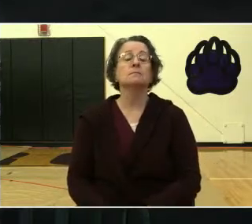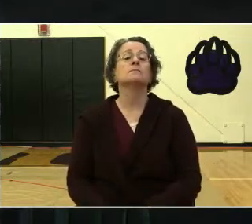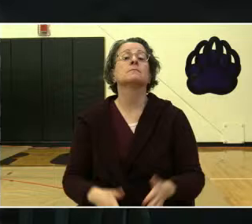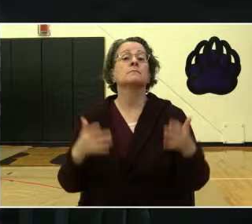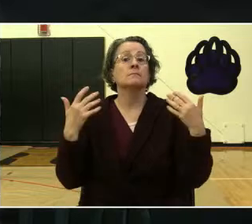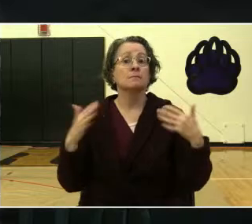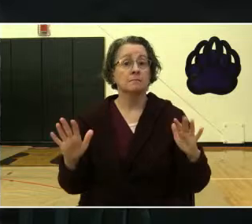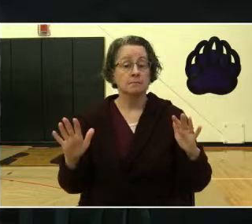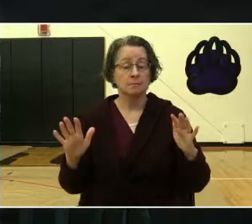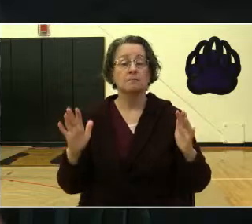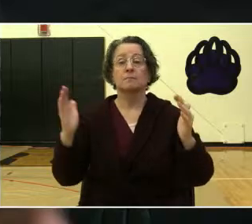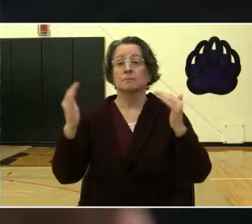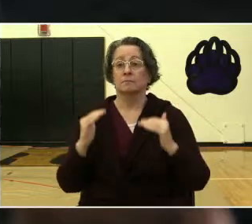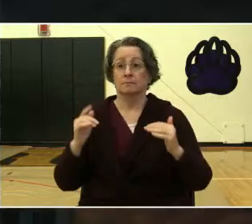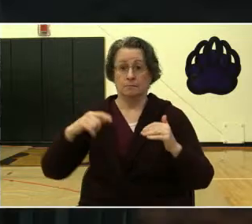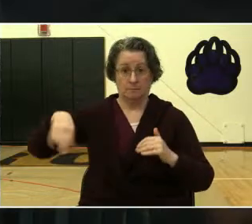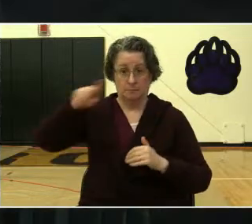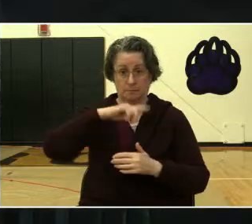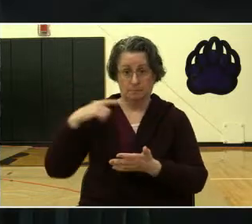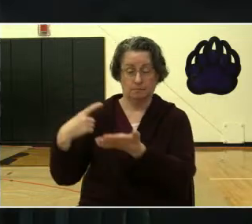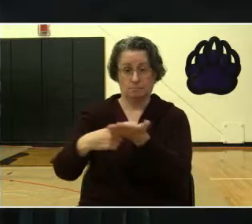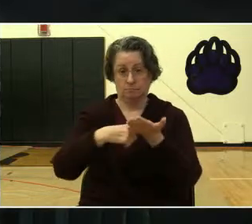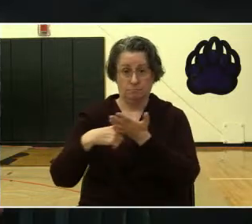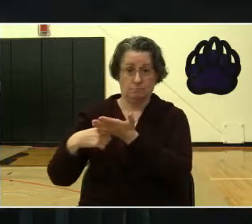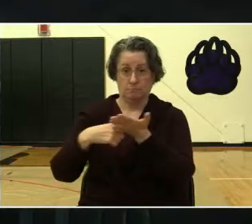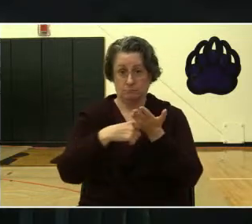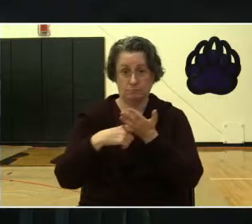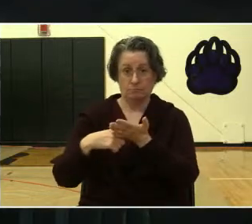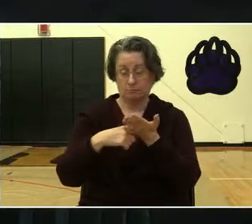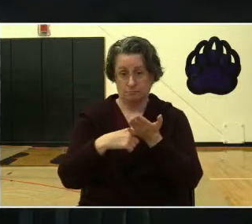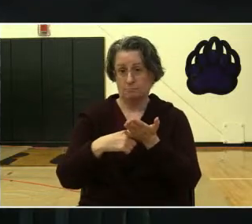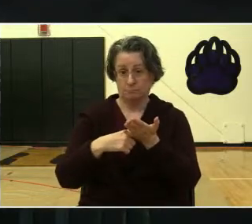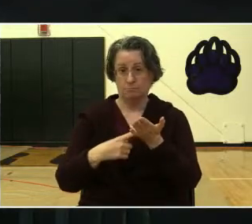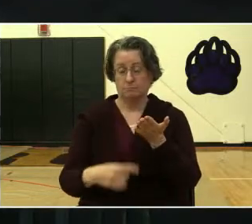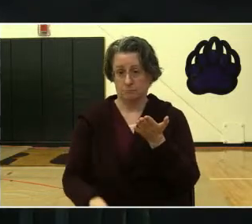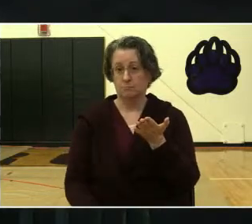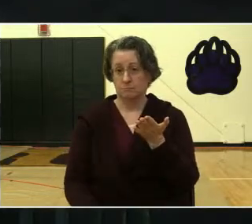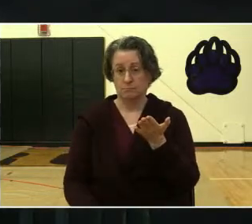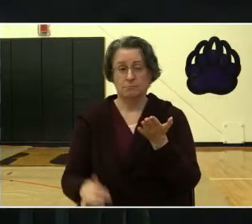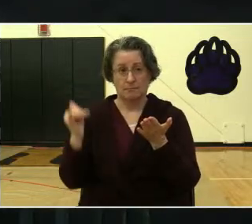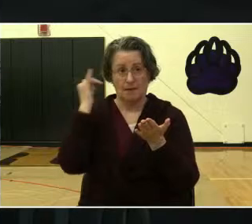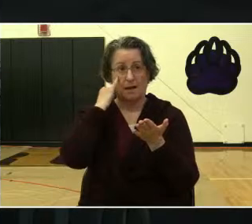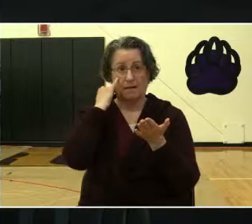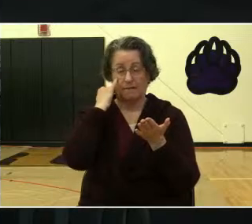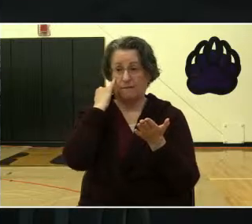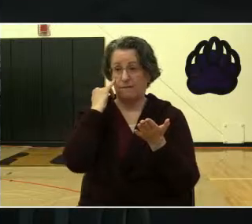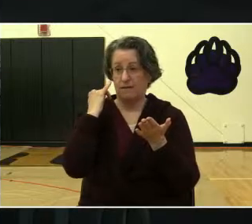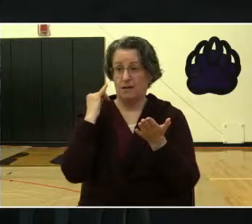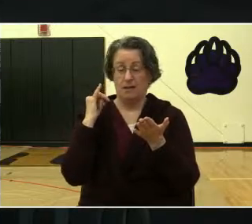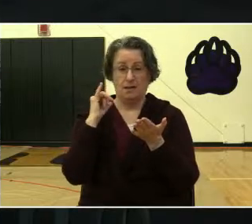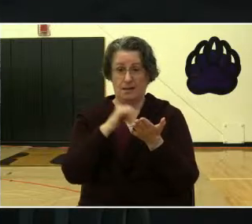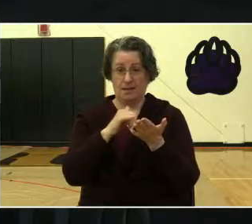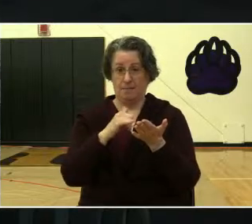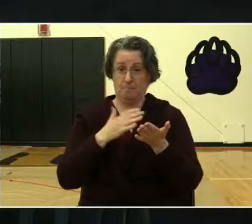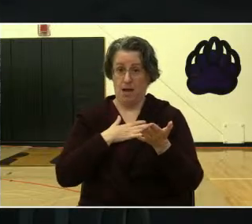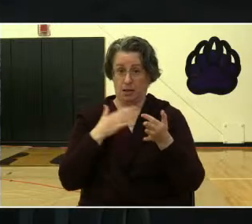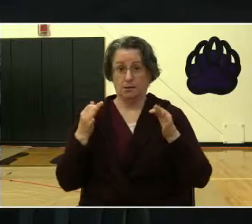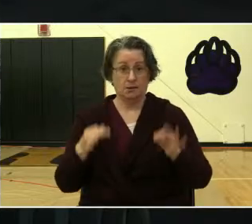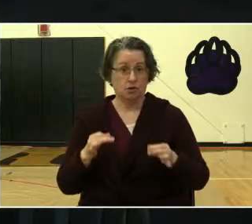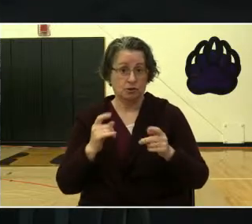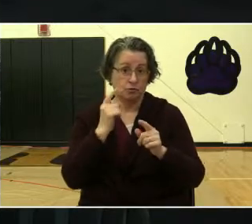discussion about uh whether that uh ruling by the moderator was